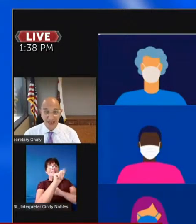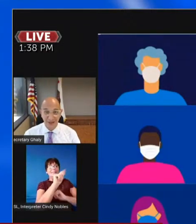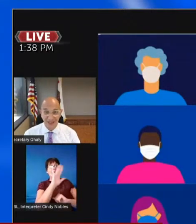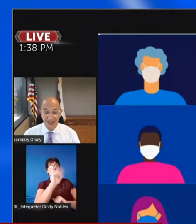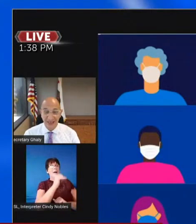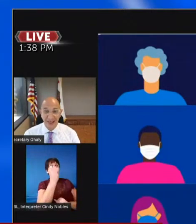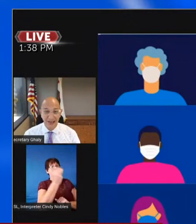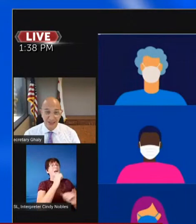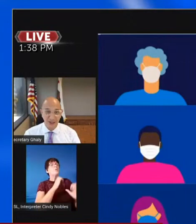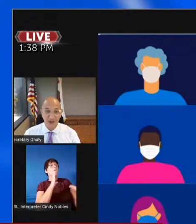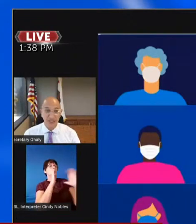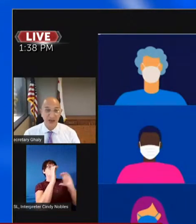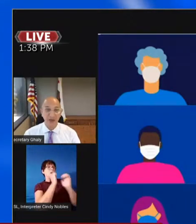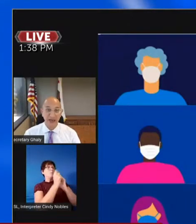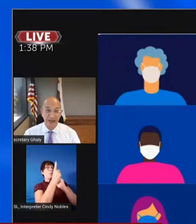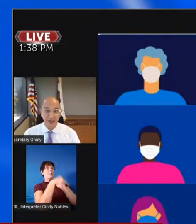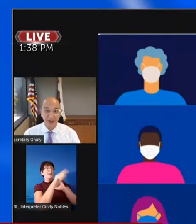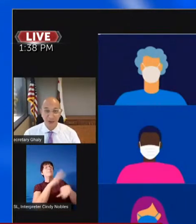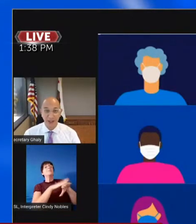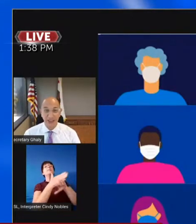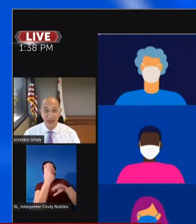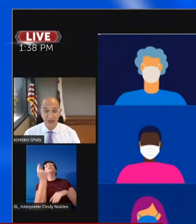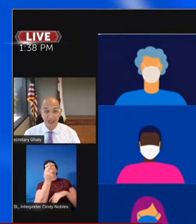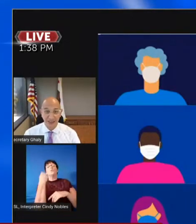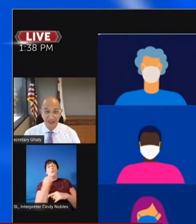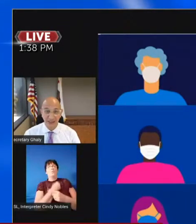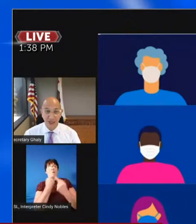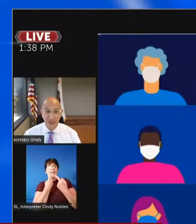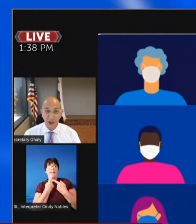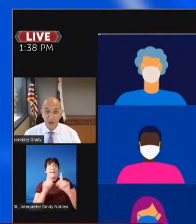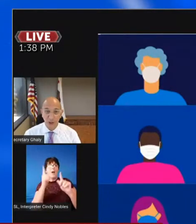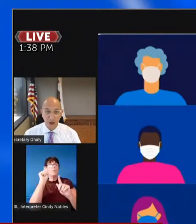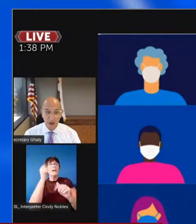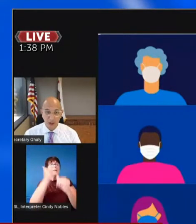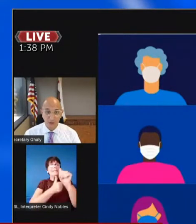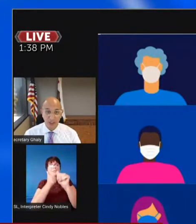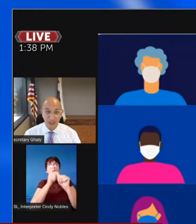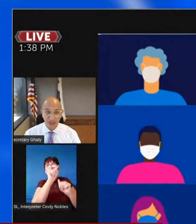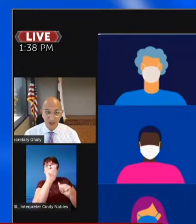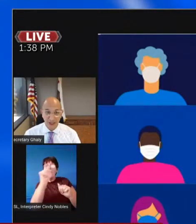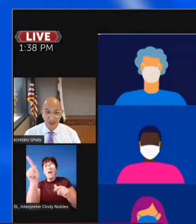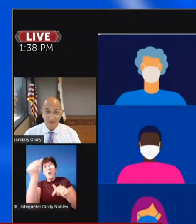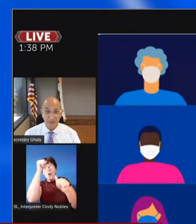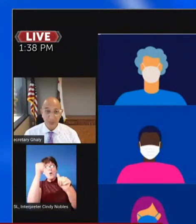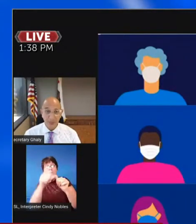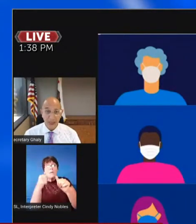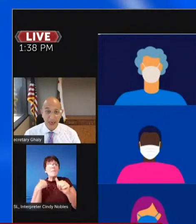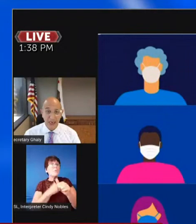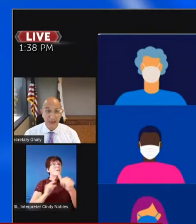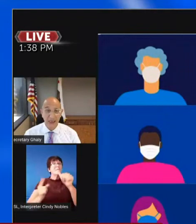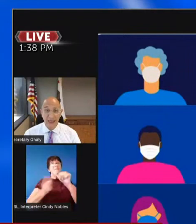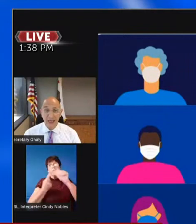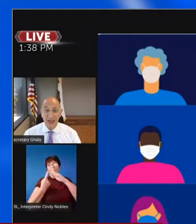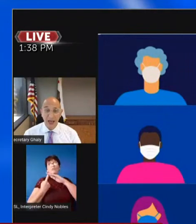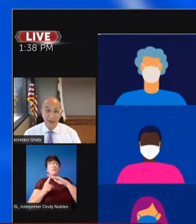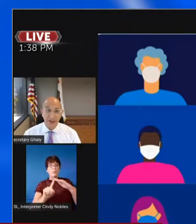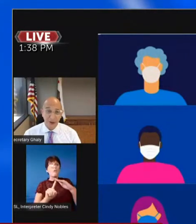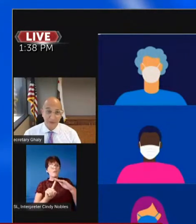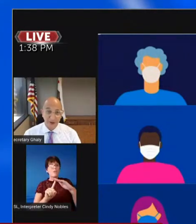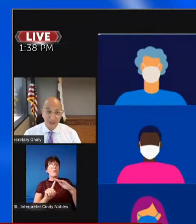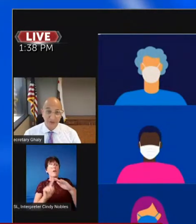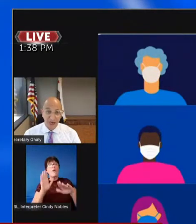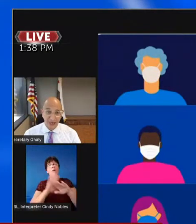with the counties, and then Tuesday we announce where each county is. You'll recall when we started on